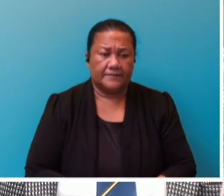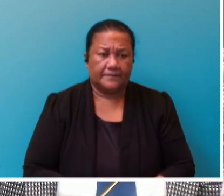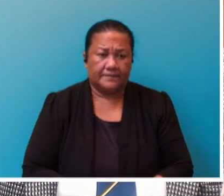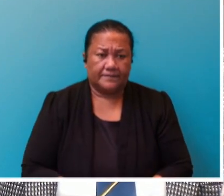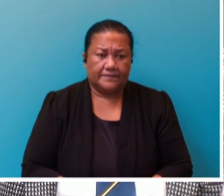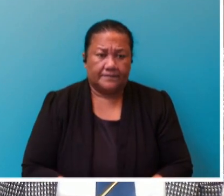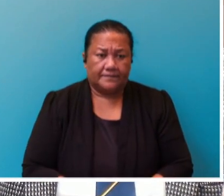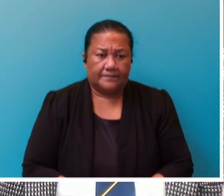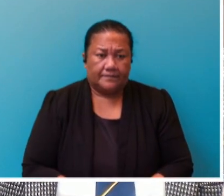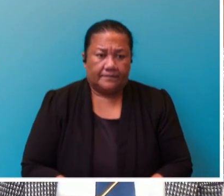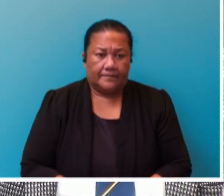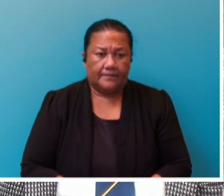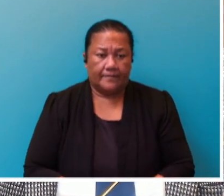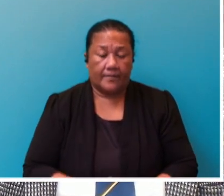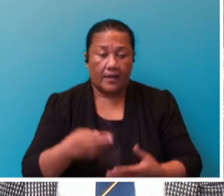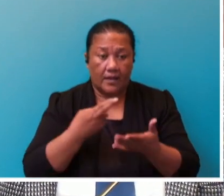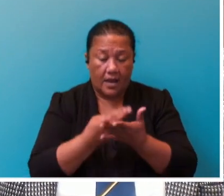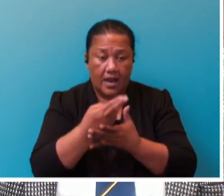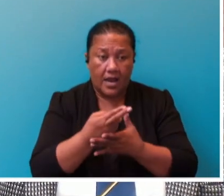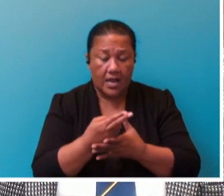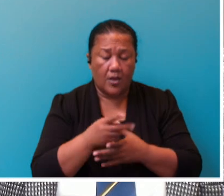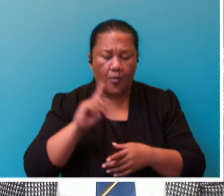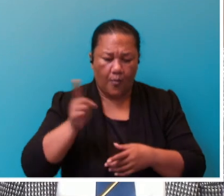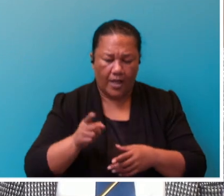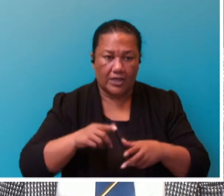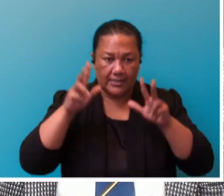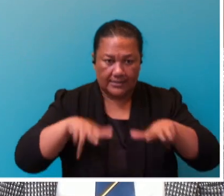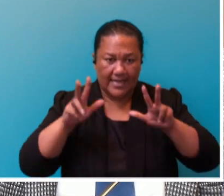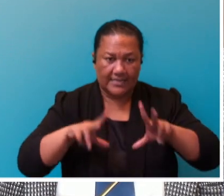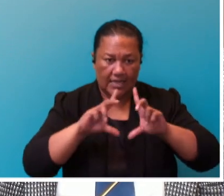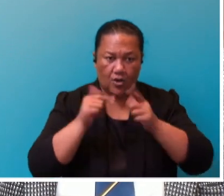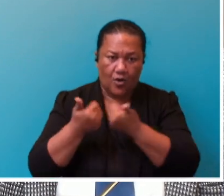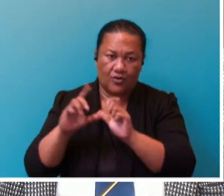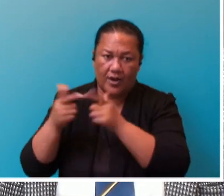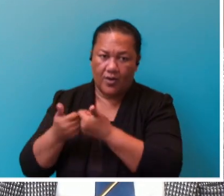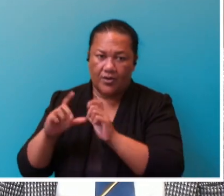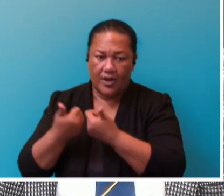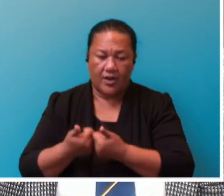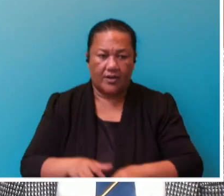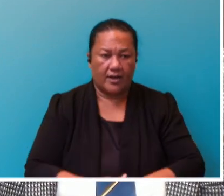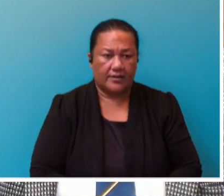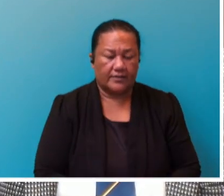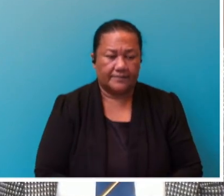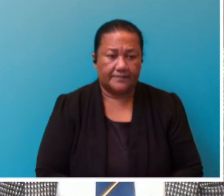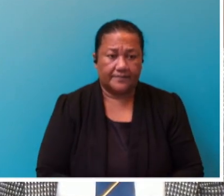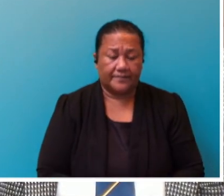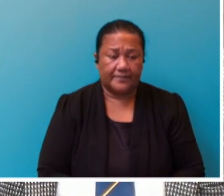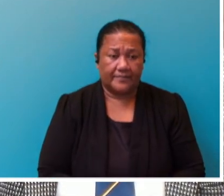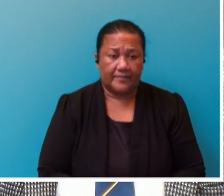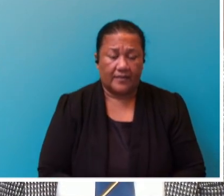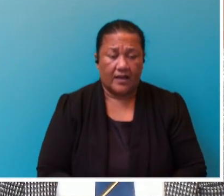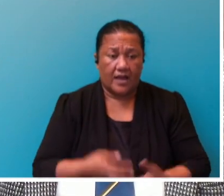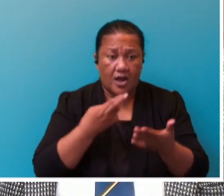We are in the stage of signing contracts, Honourable Speaker. And then a very comprehensive review